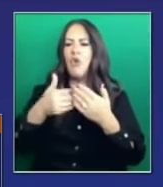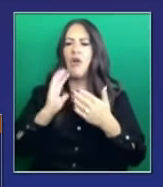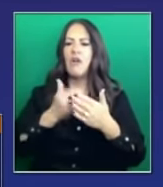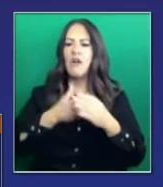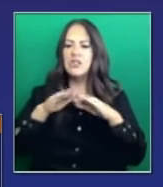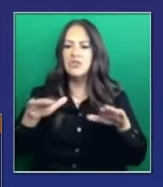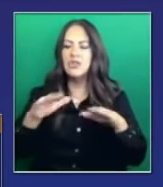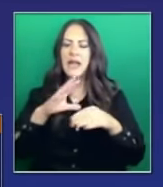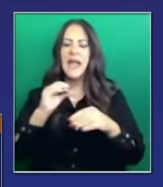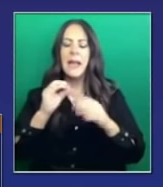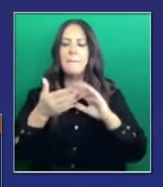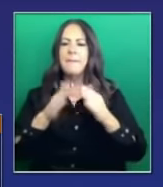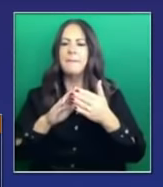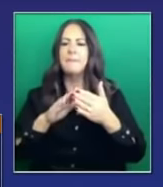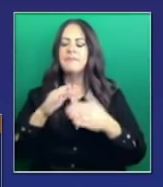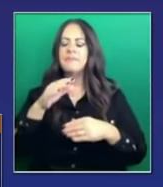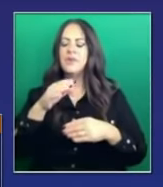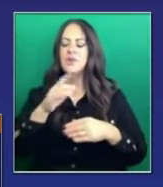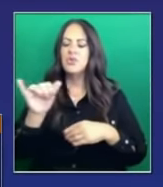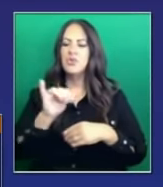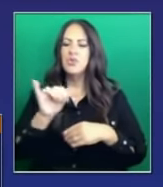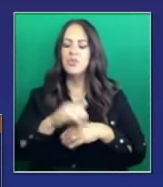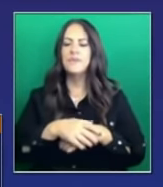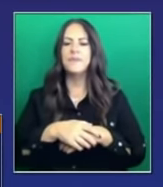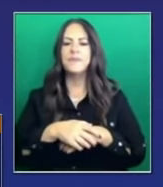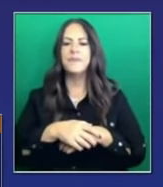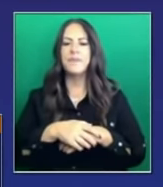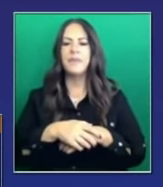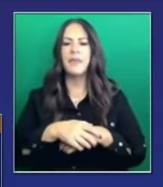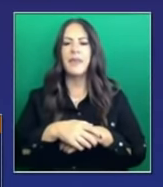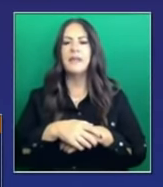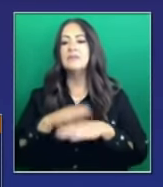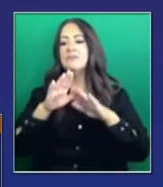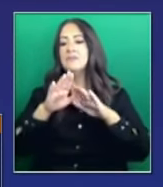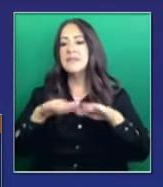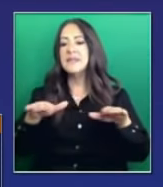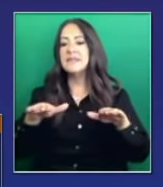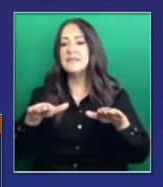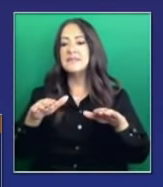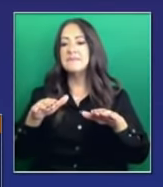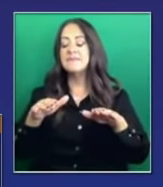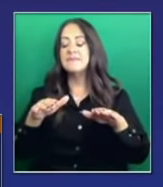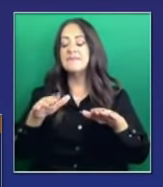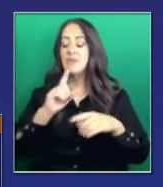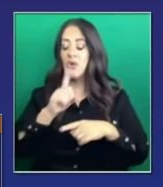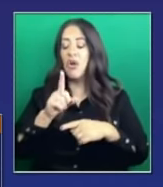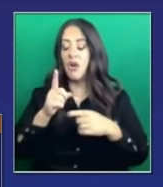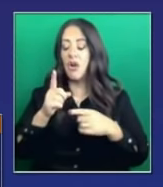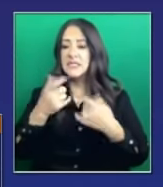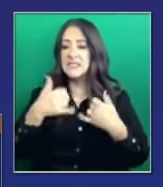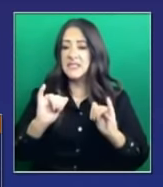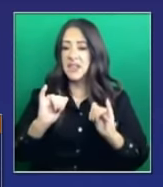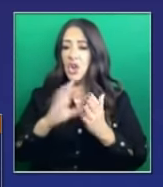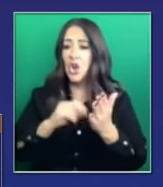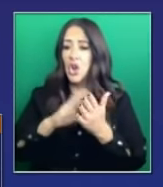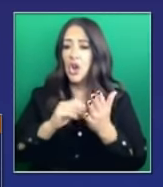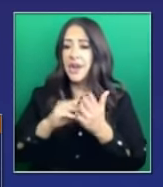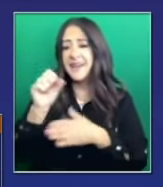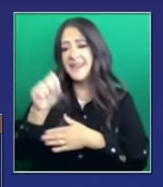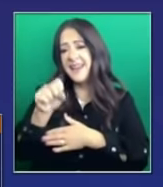think it's important to underscore this. Kids are learning. They're just not learning all